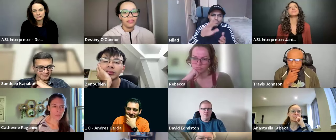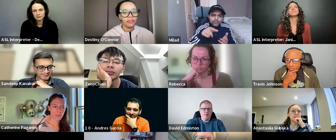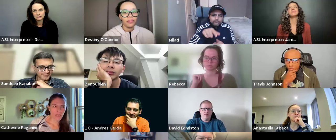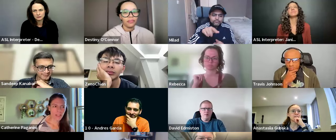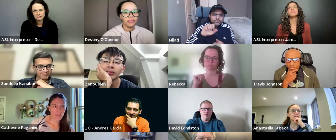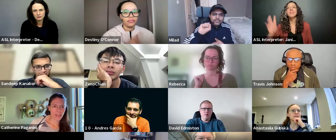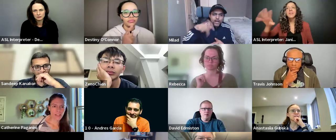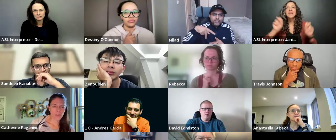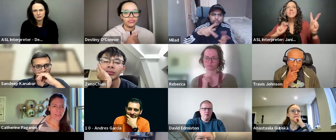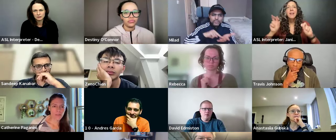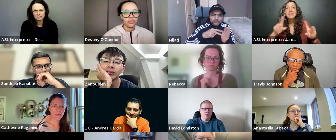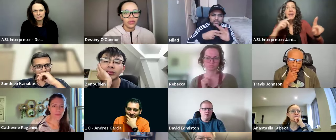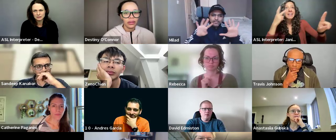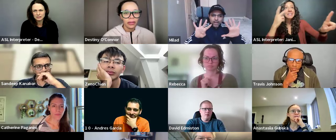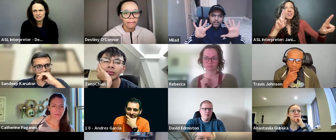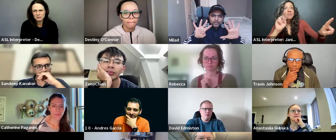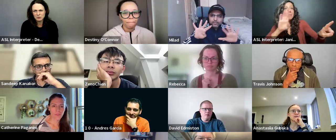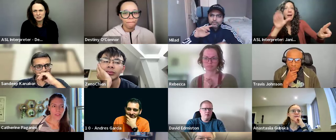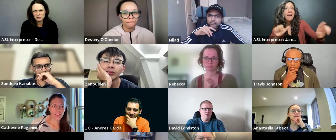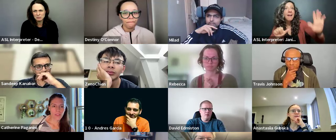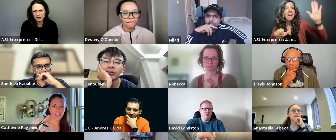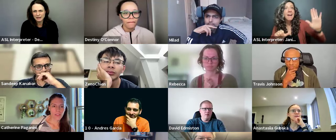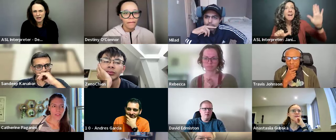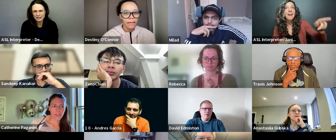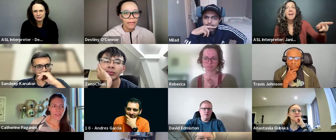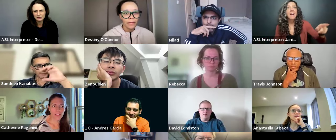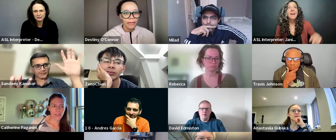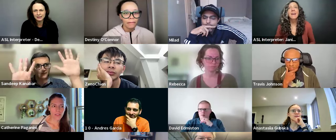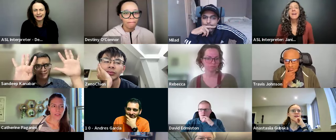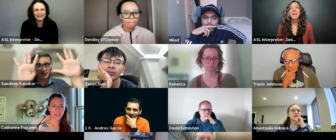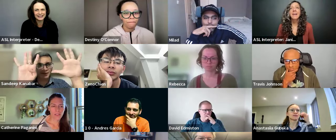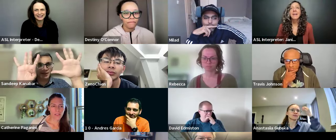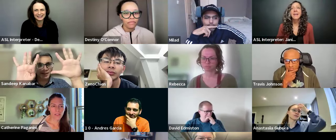And Rebecca has her hand raised. Cindy, what did you mean by nine?